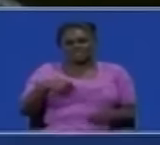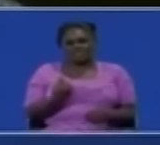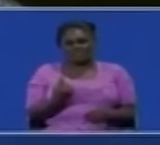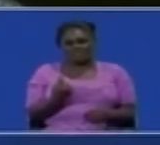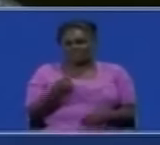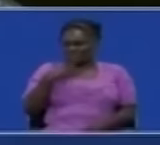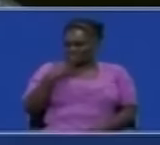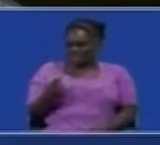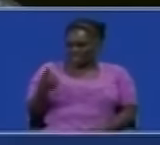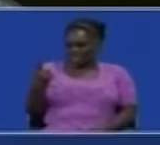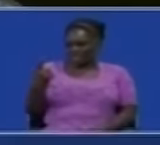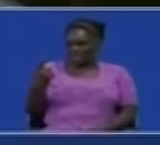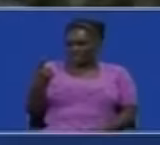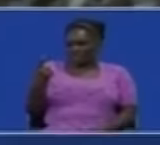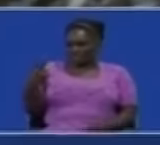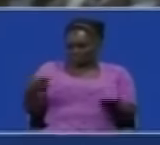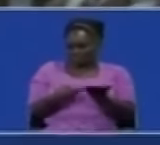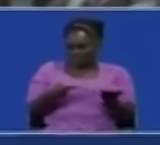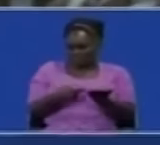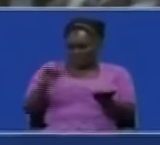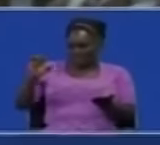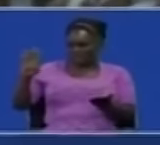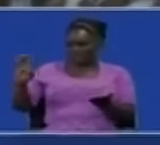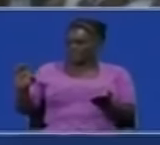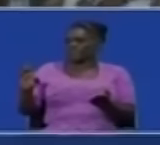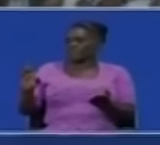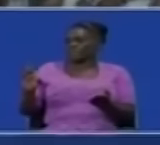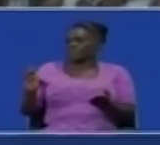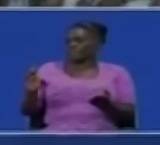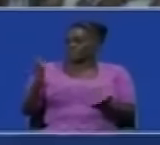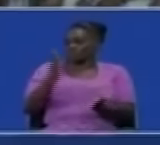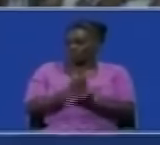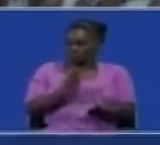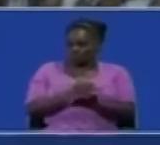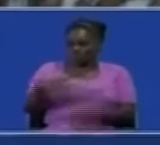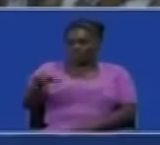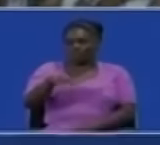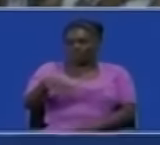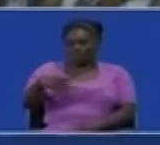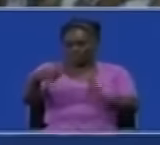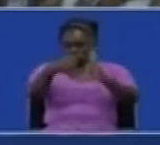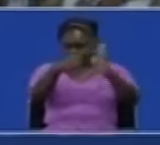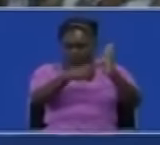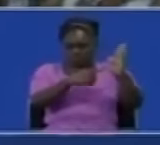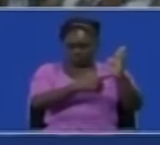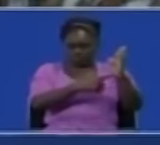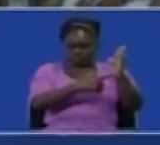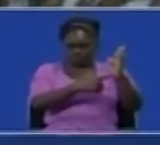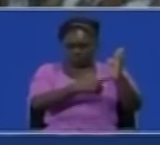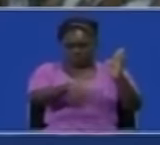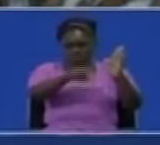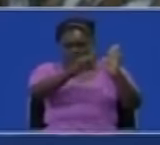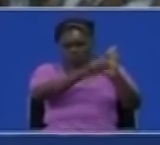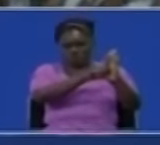turn around and say it is IBs which has made mistakes when the environmental factors like